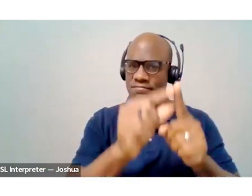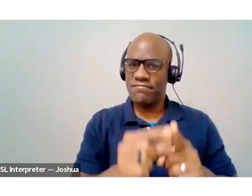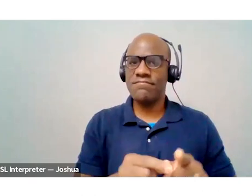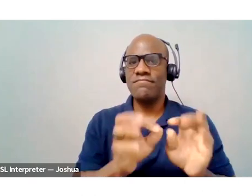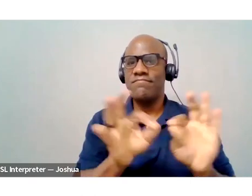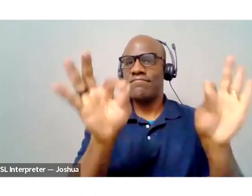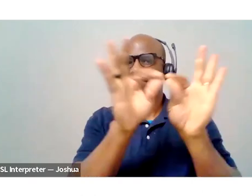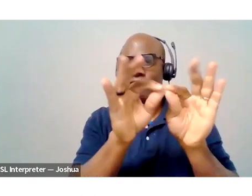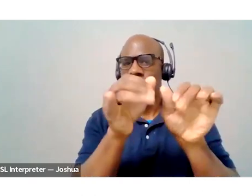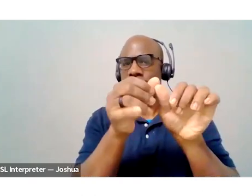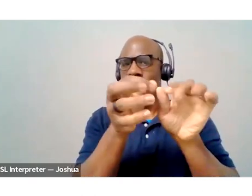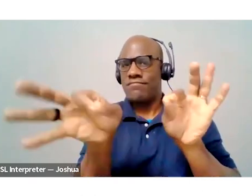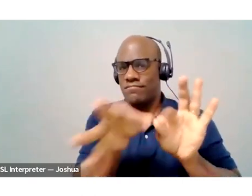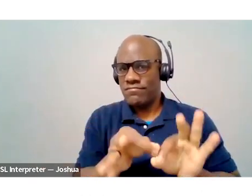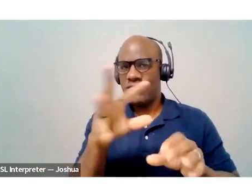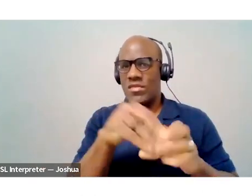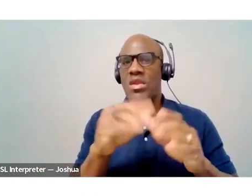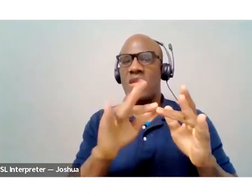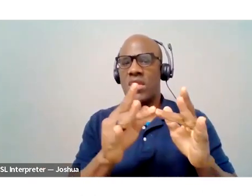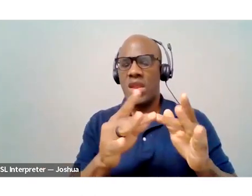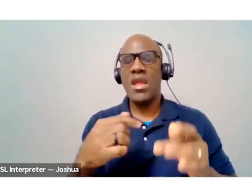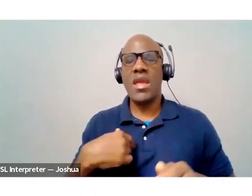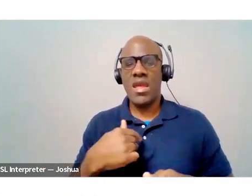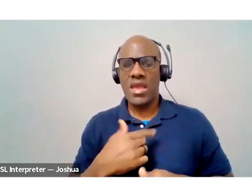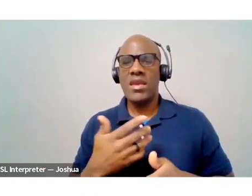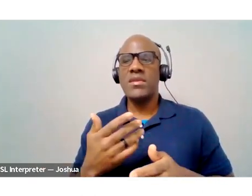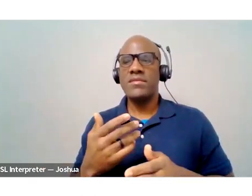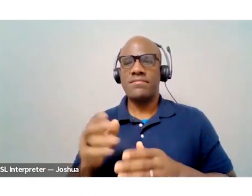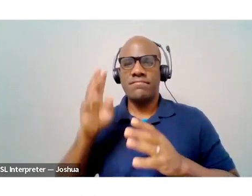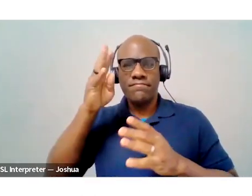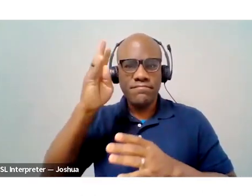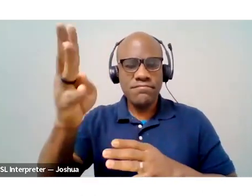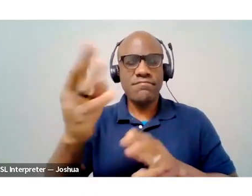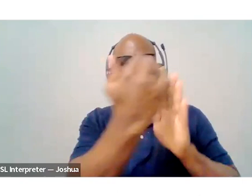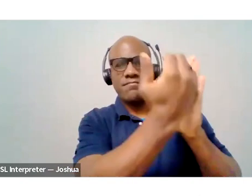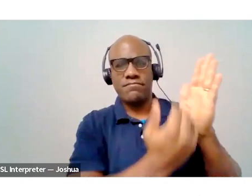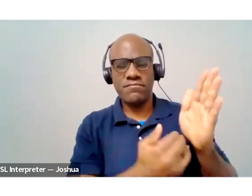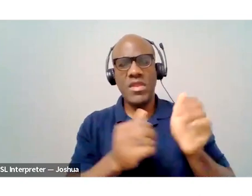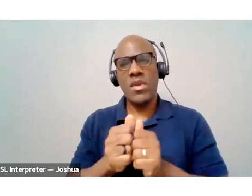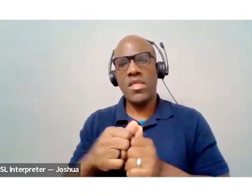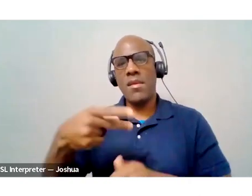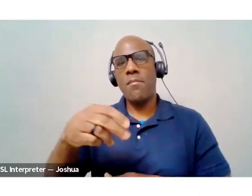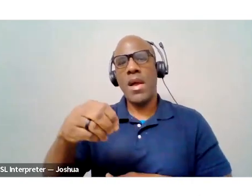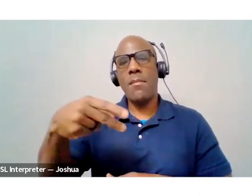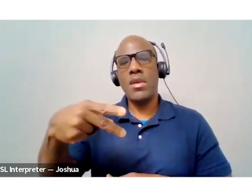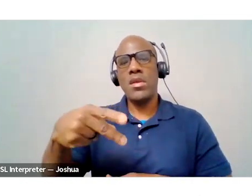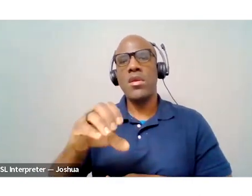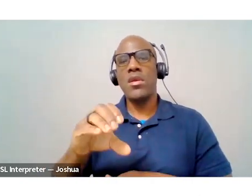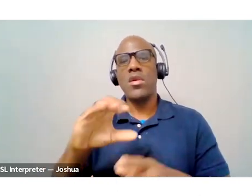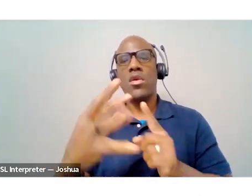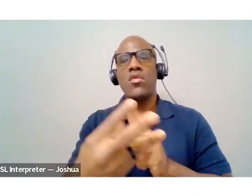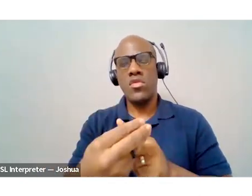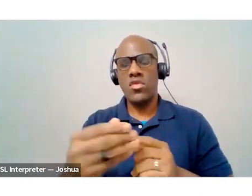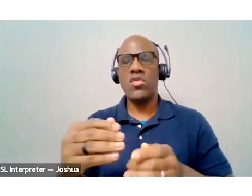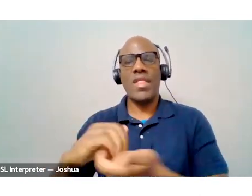series funded by Pop Culture Collaborative that captured a lot of my critical brain